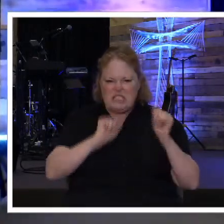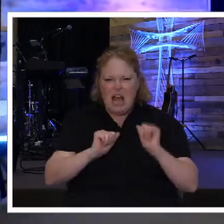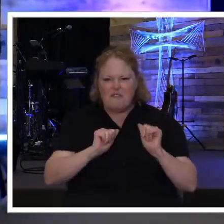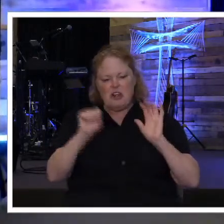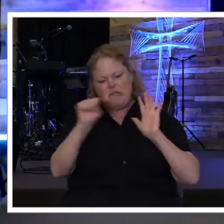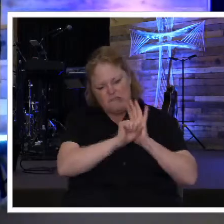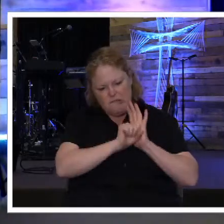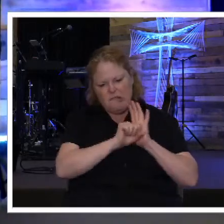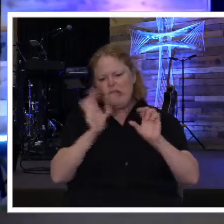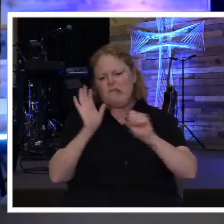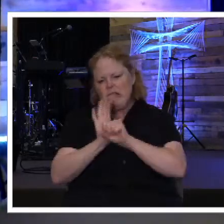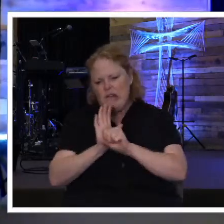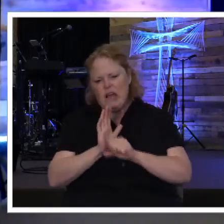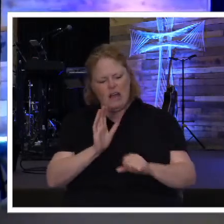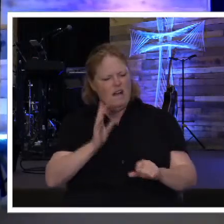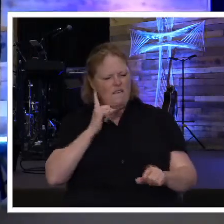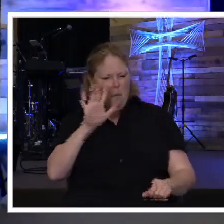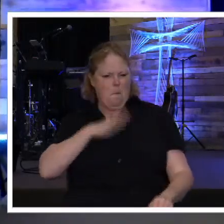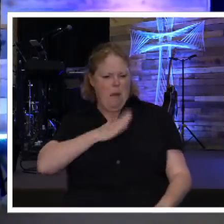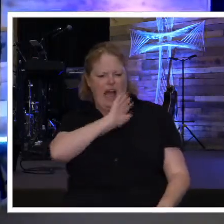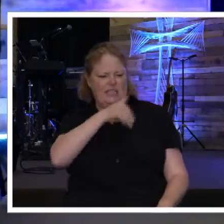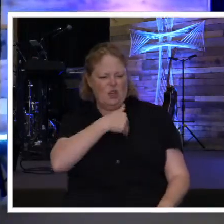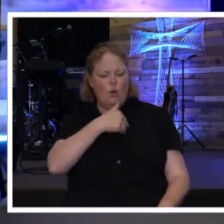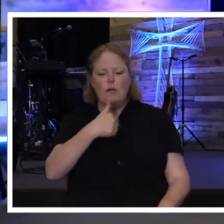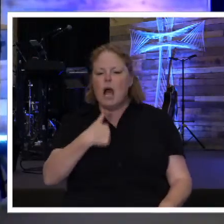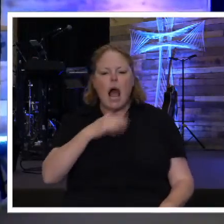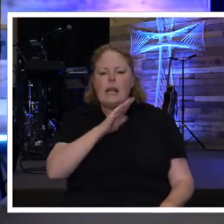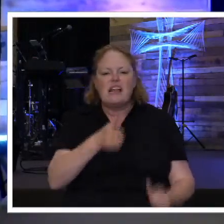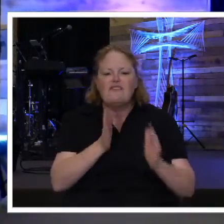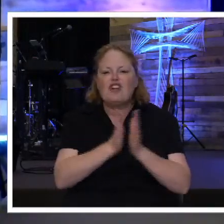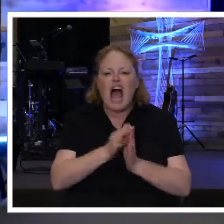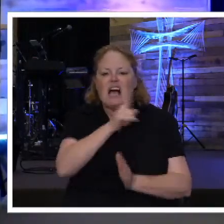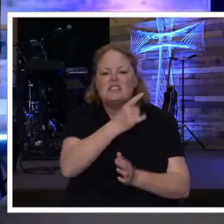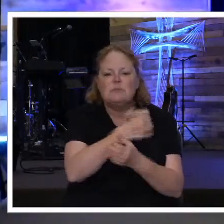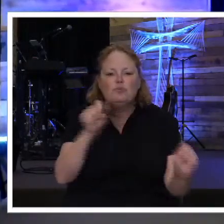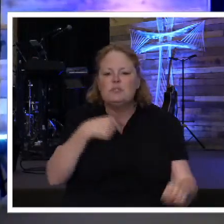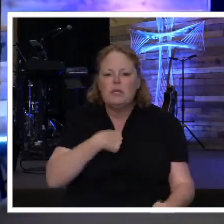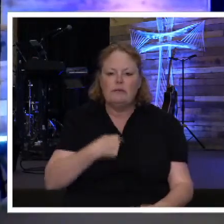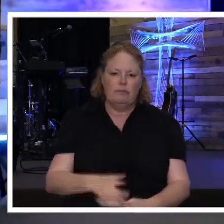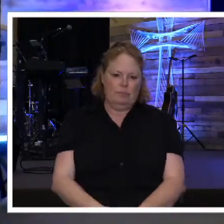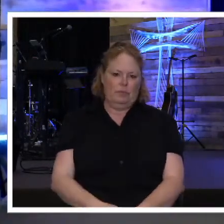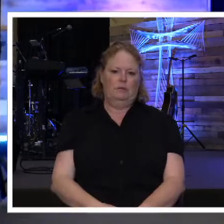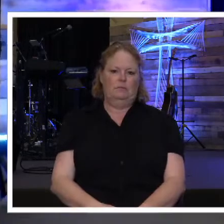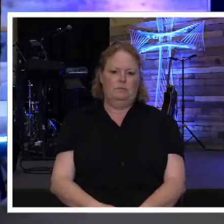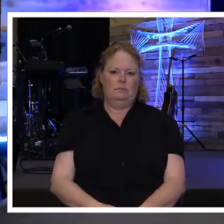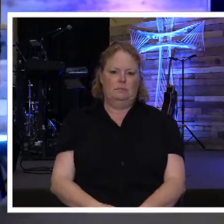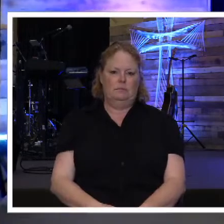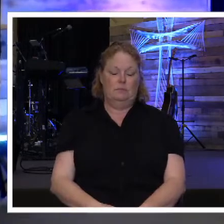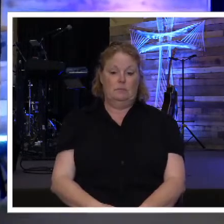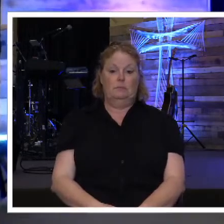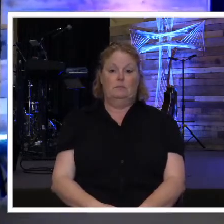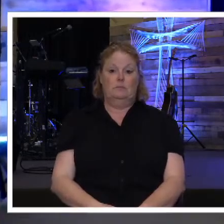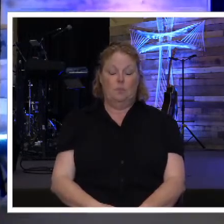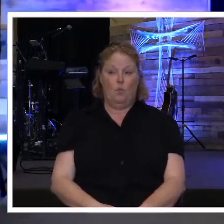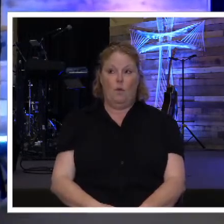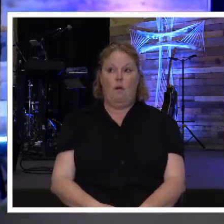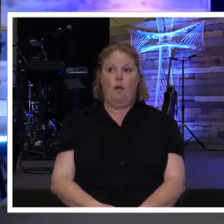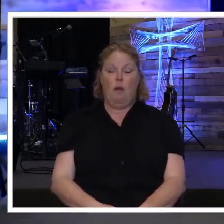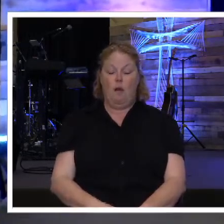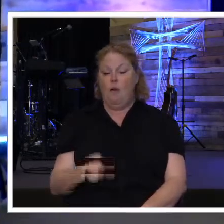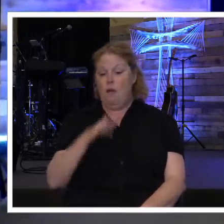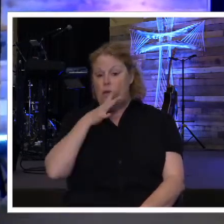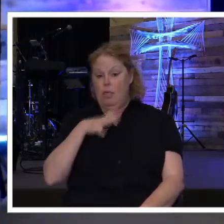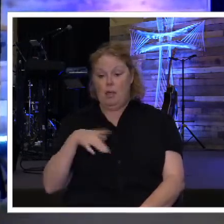our souls. Did I ask him to do that?" You see, here's her point. She is